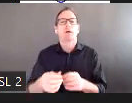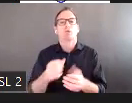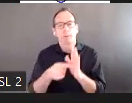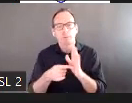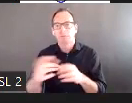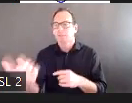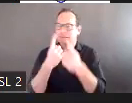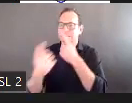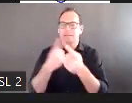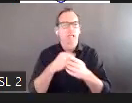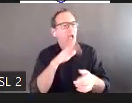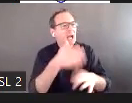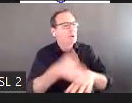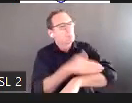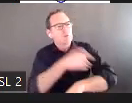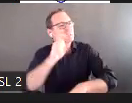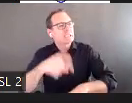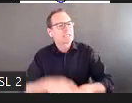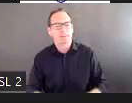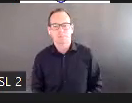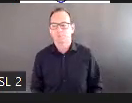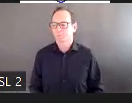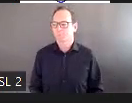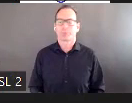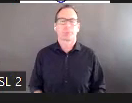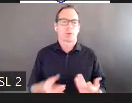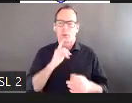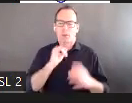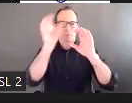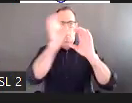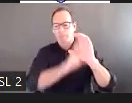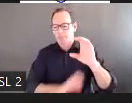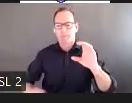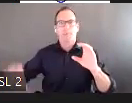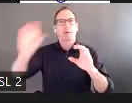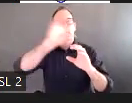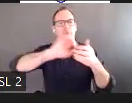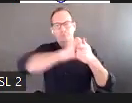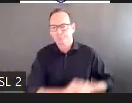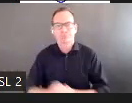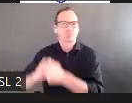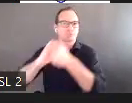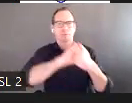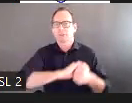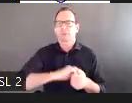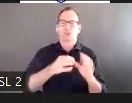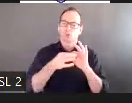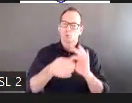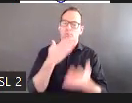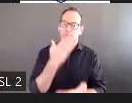better? So it just ties into the importance of community response over all these years as we've been trying to deal with